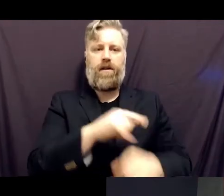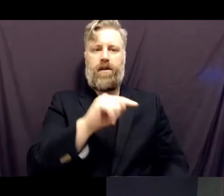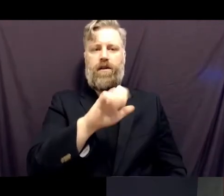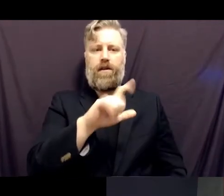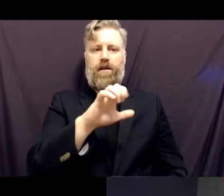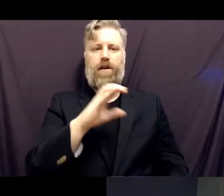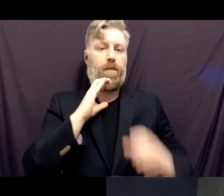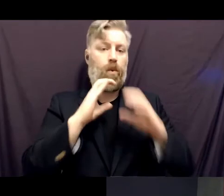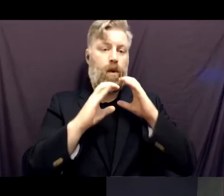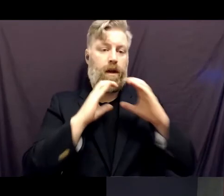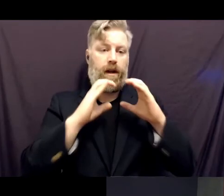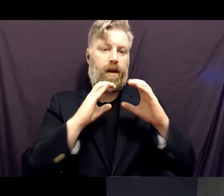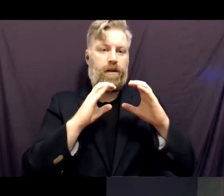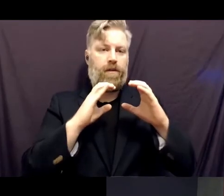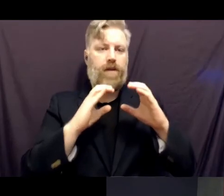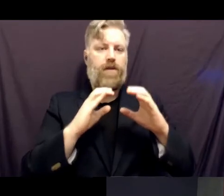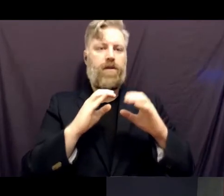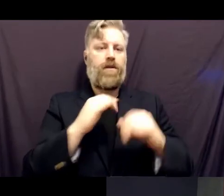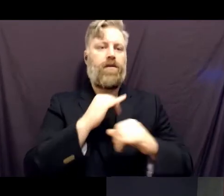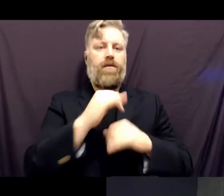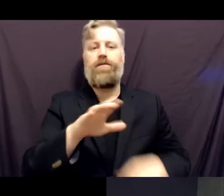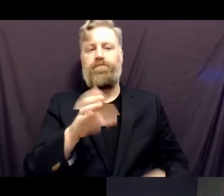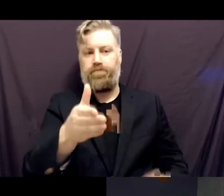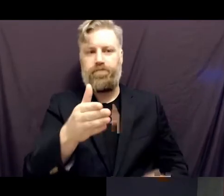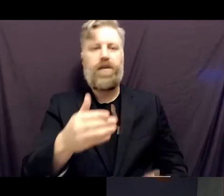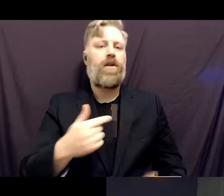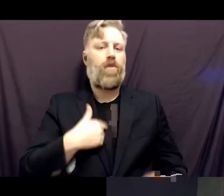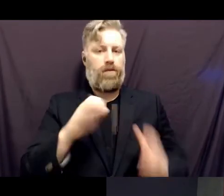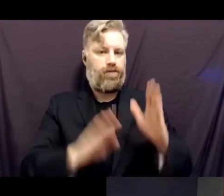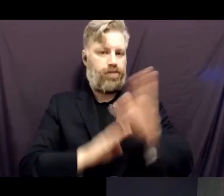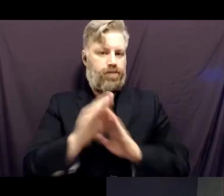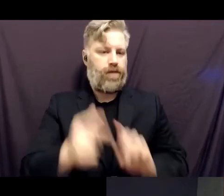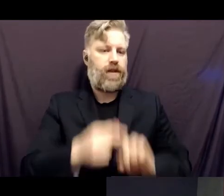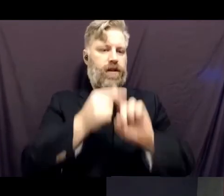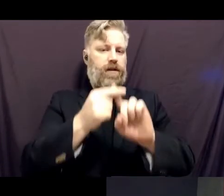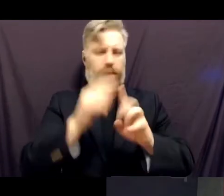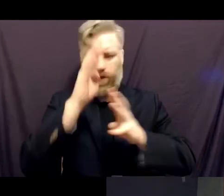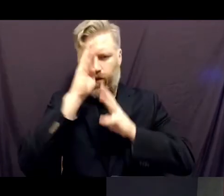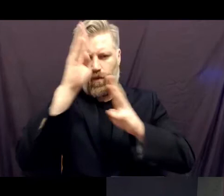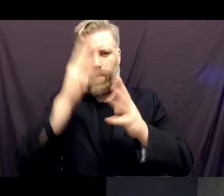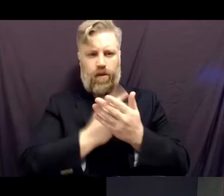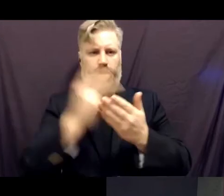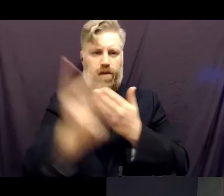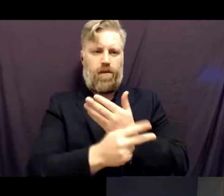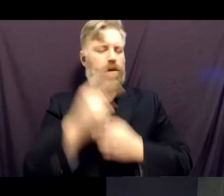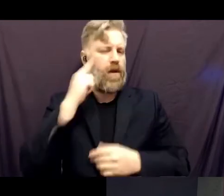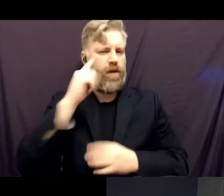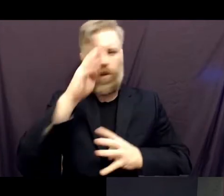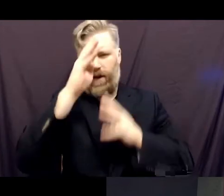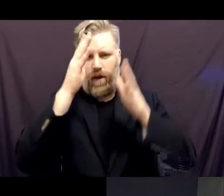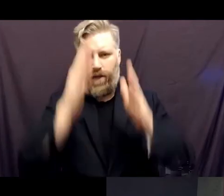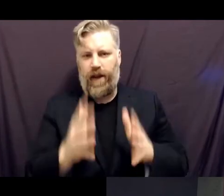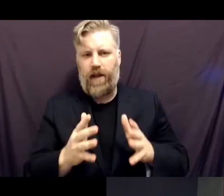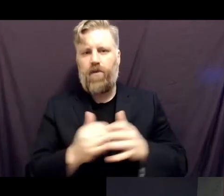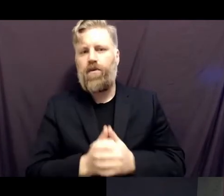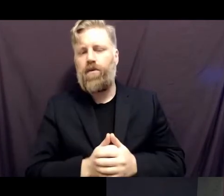Telecommunication Union, in building a special curation program for innovators and